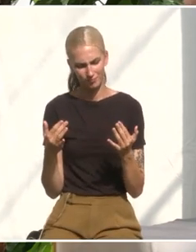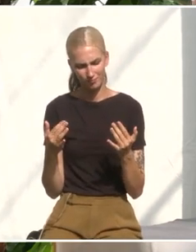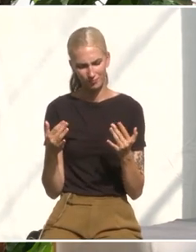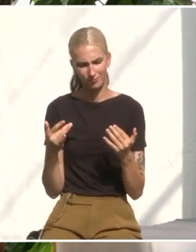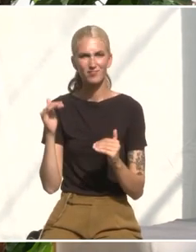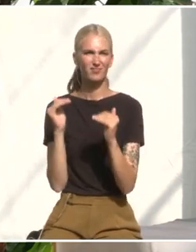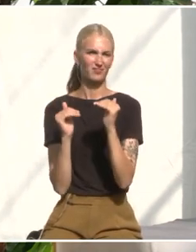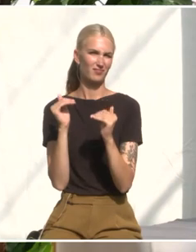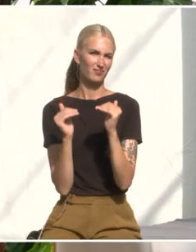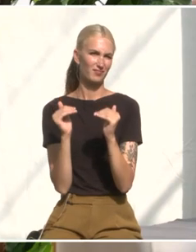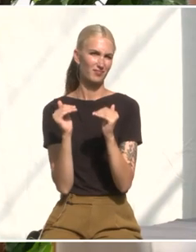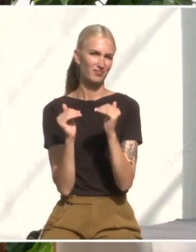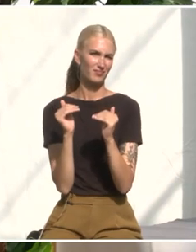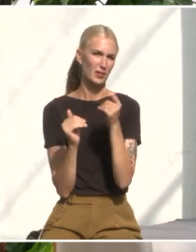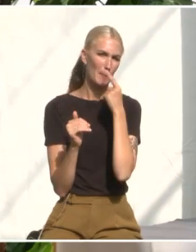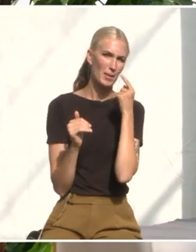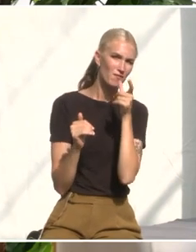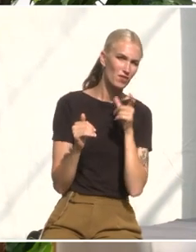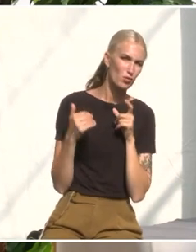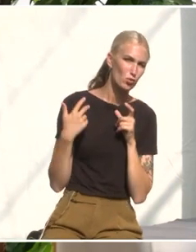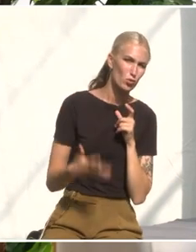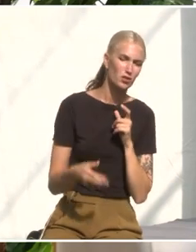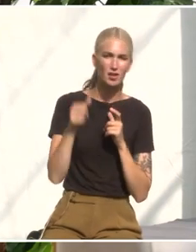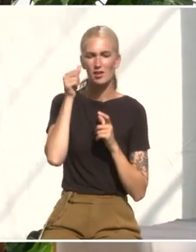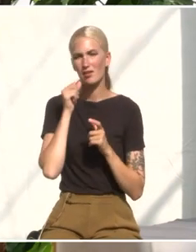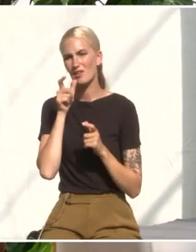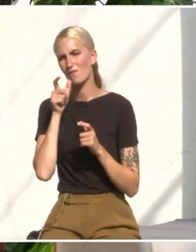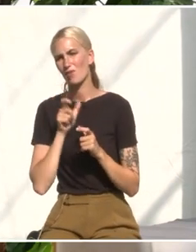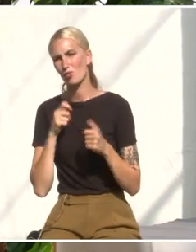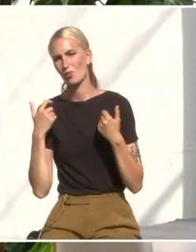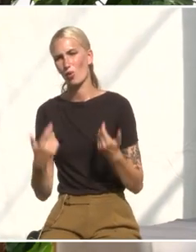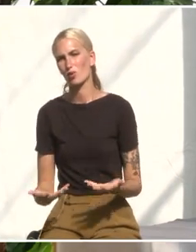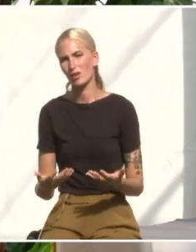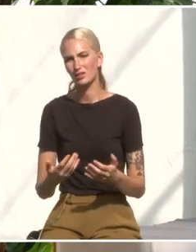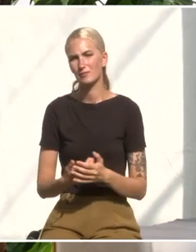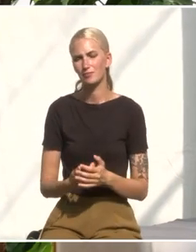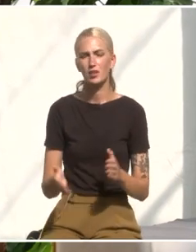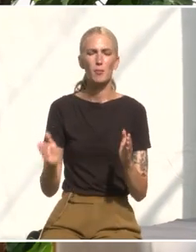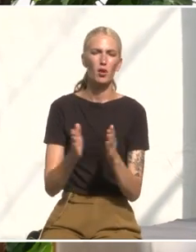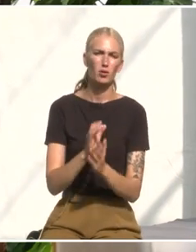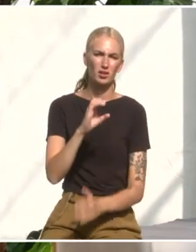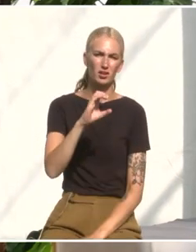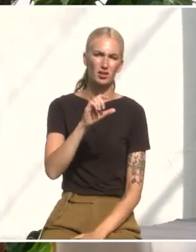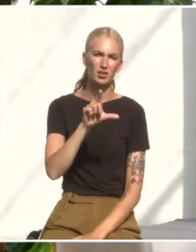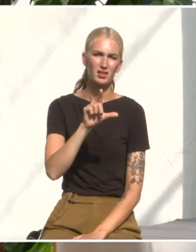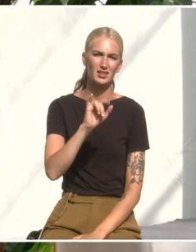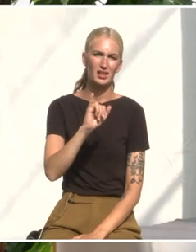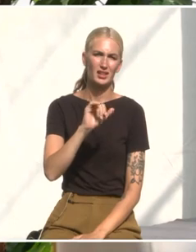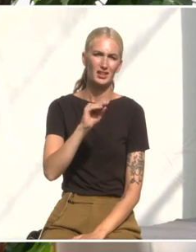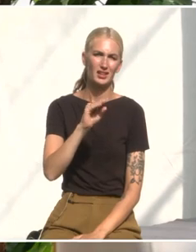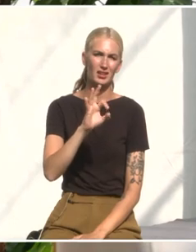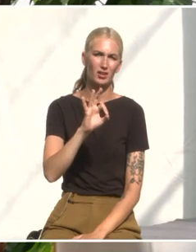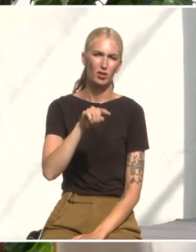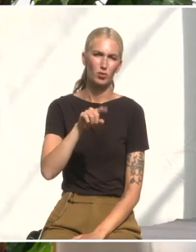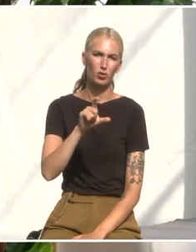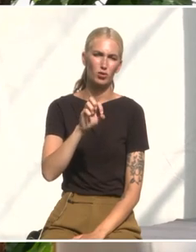correlation about the same question, but how men and women can answer. So you can go to the slider.com and put